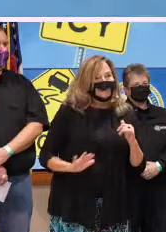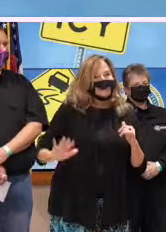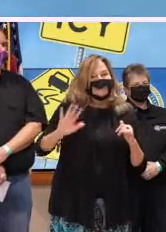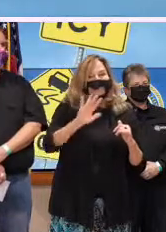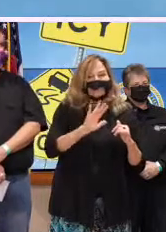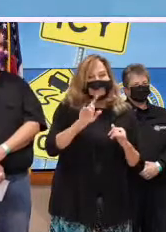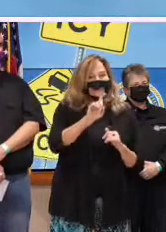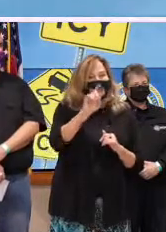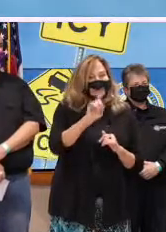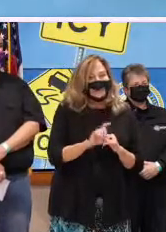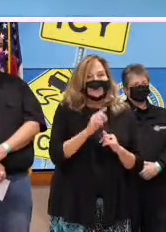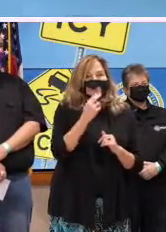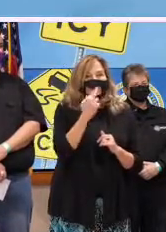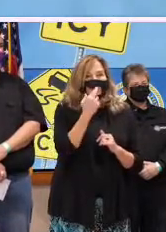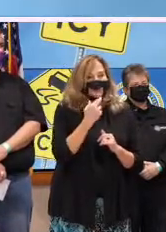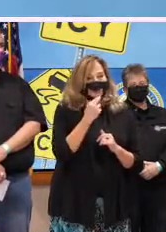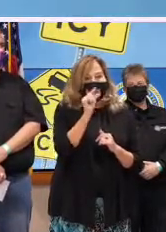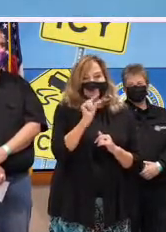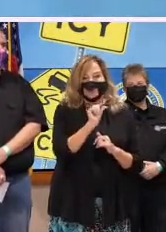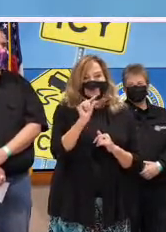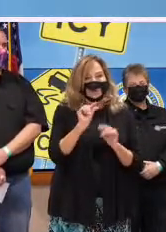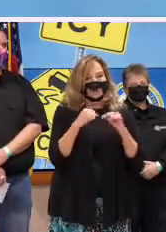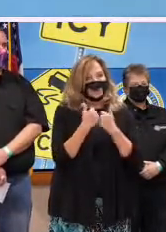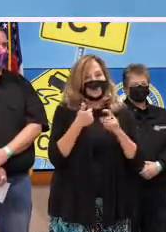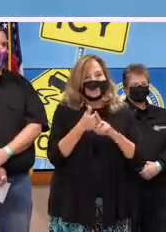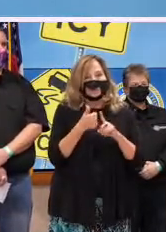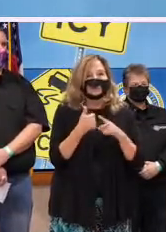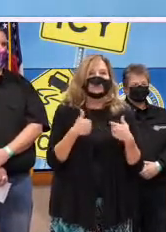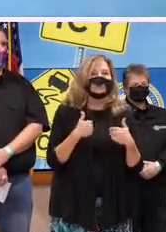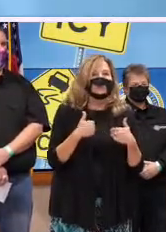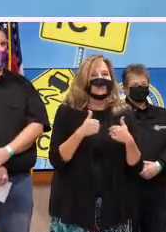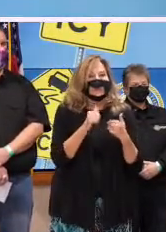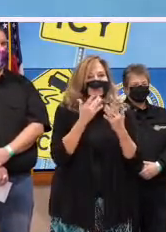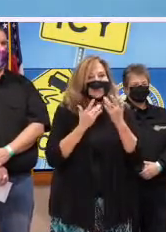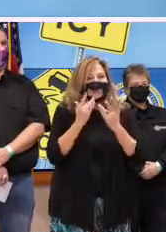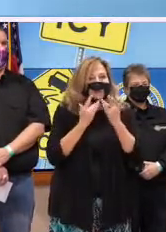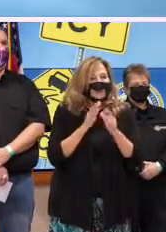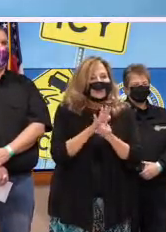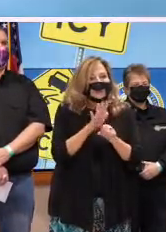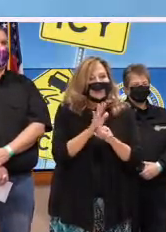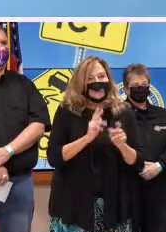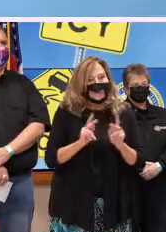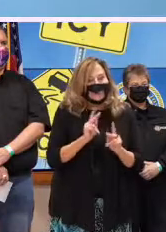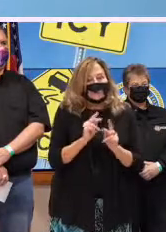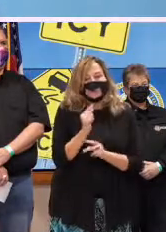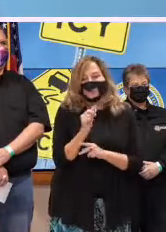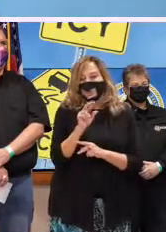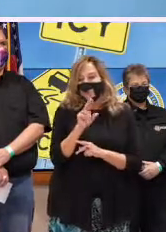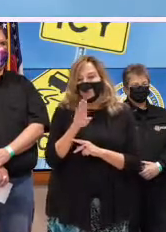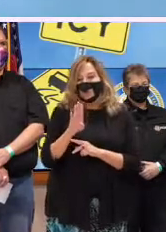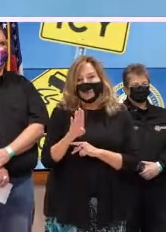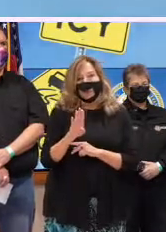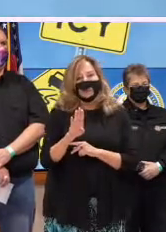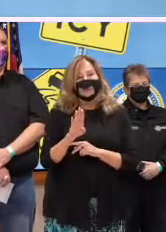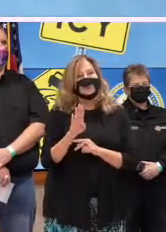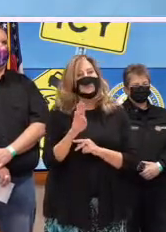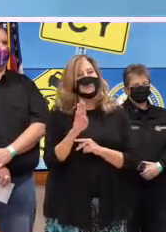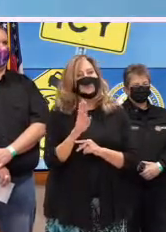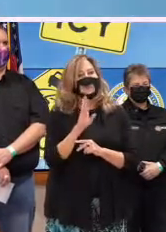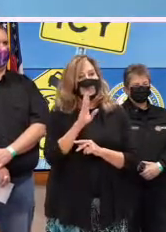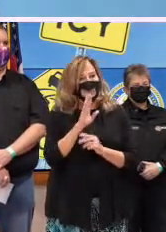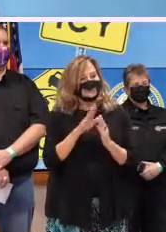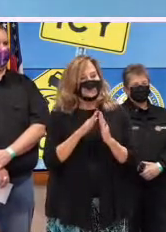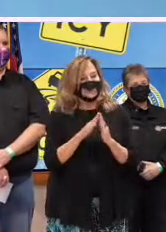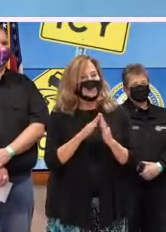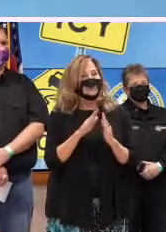Cross is thin, and so that warming center at the George R. Brown will be staffed by